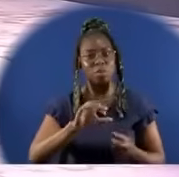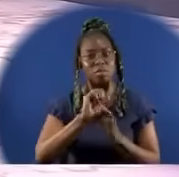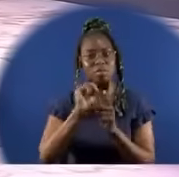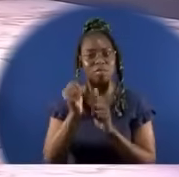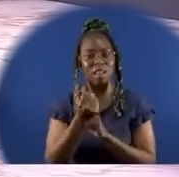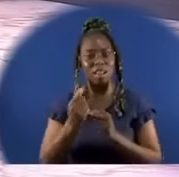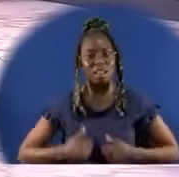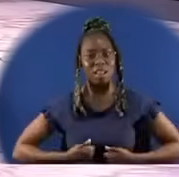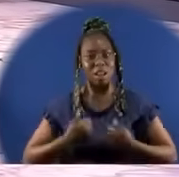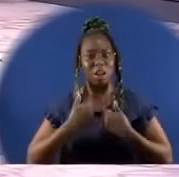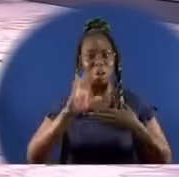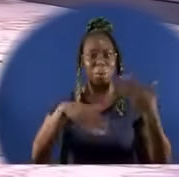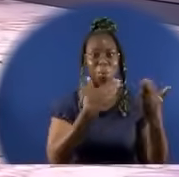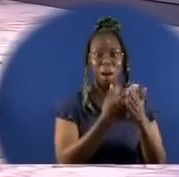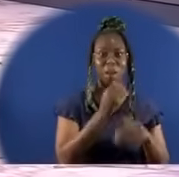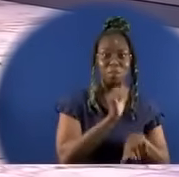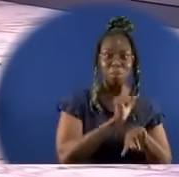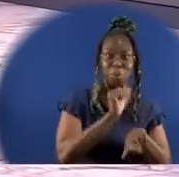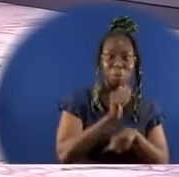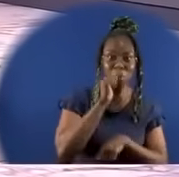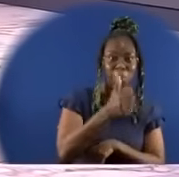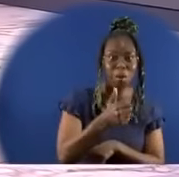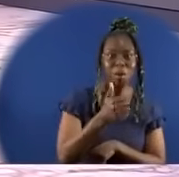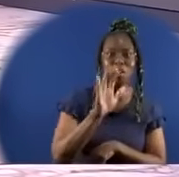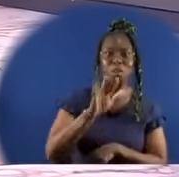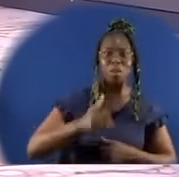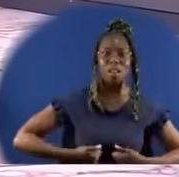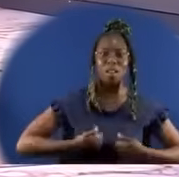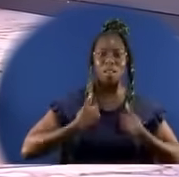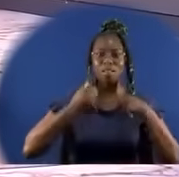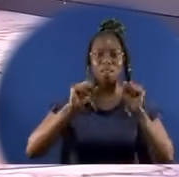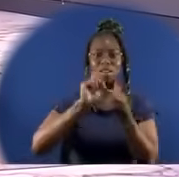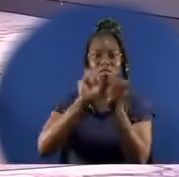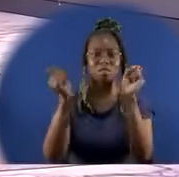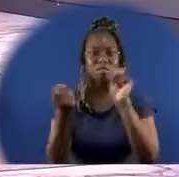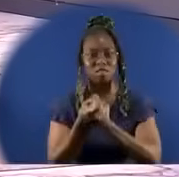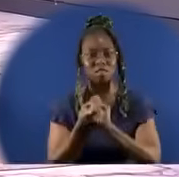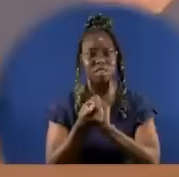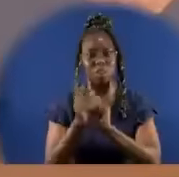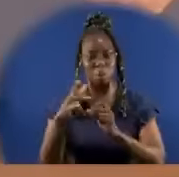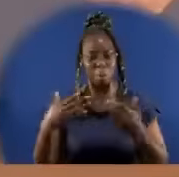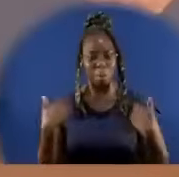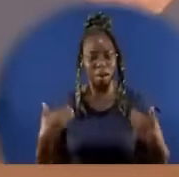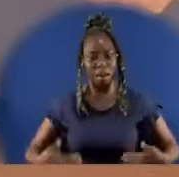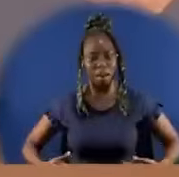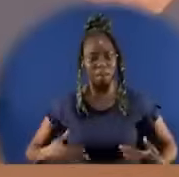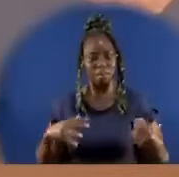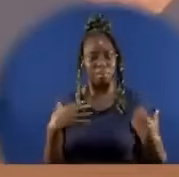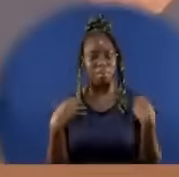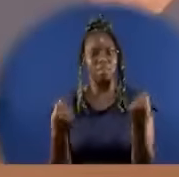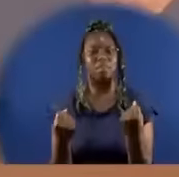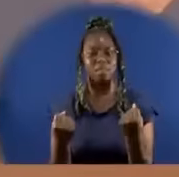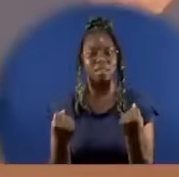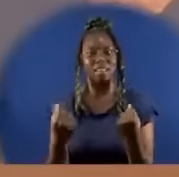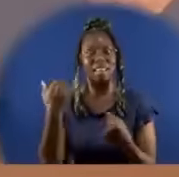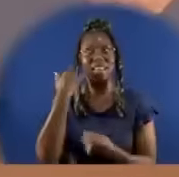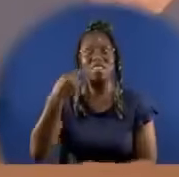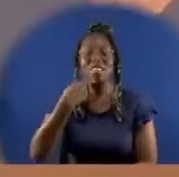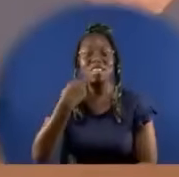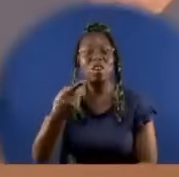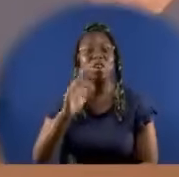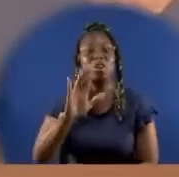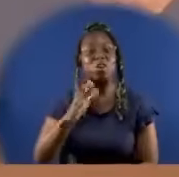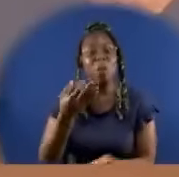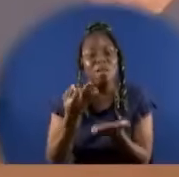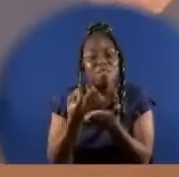tomorrow. Is there anybody in here who still believes that he can speak one word and your body will be healed? He can speak one word and your finances can